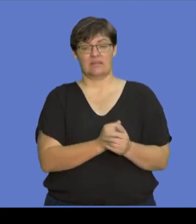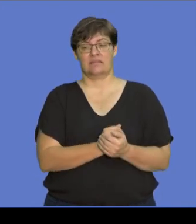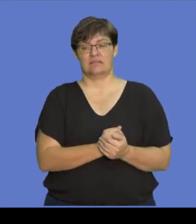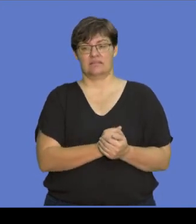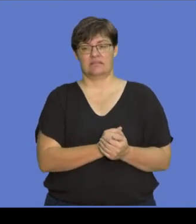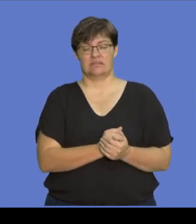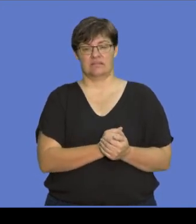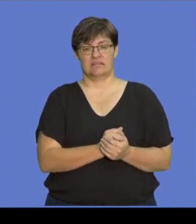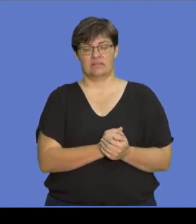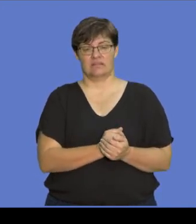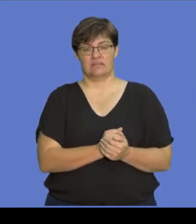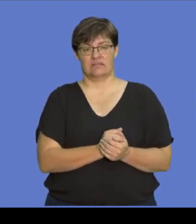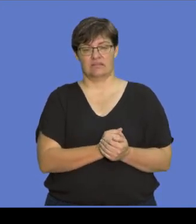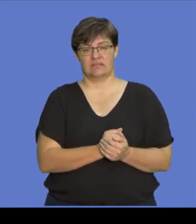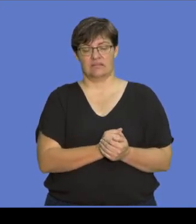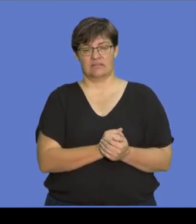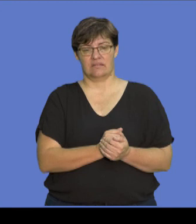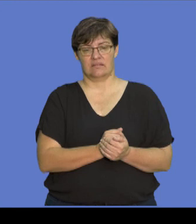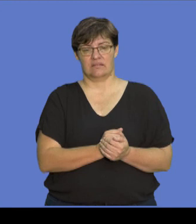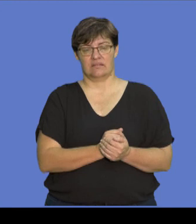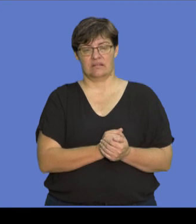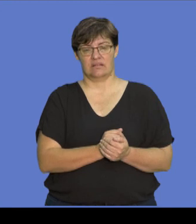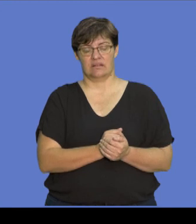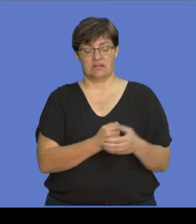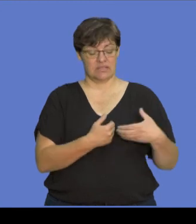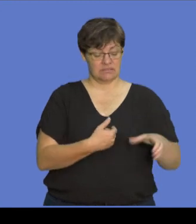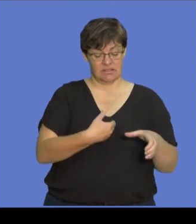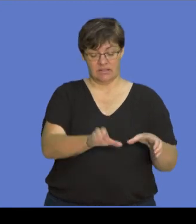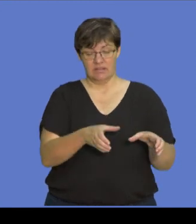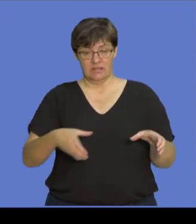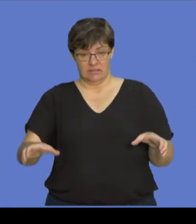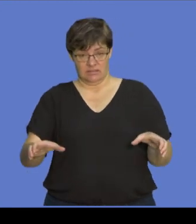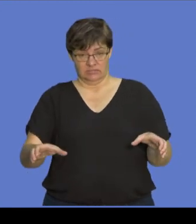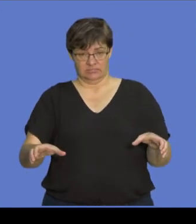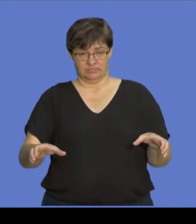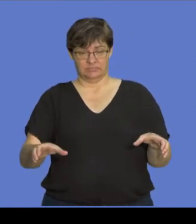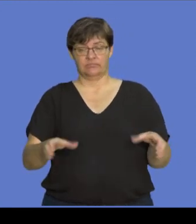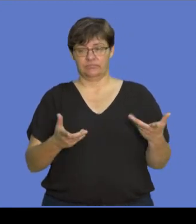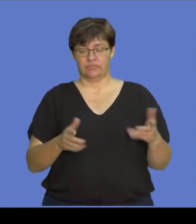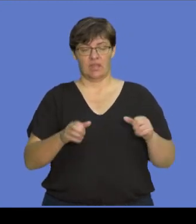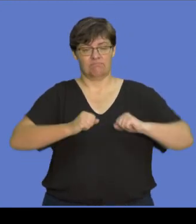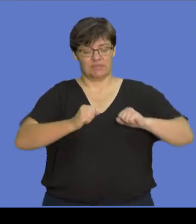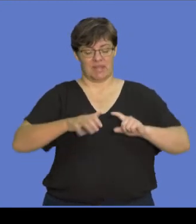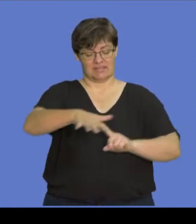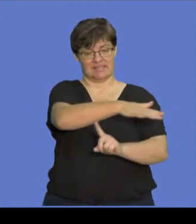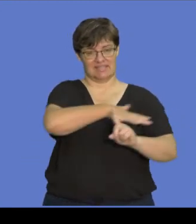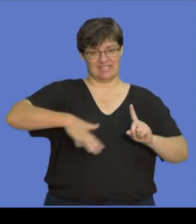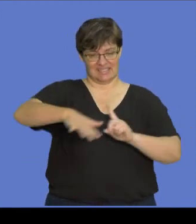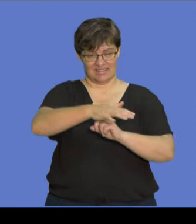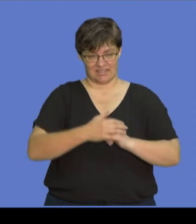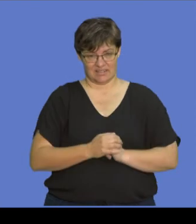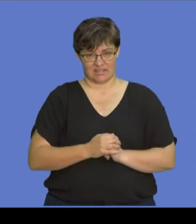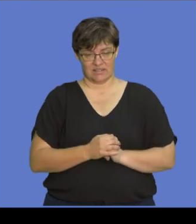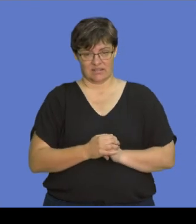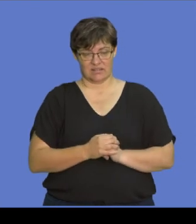that in terms of the split, these are to be split according to the floor areas, right? The